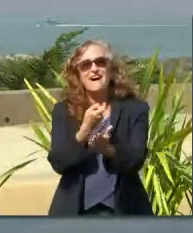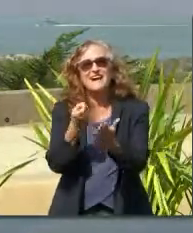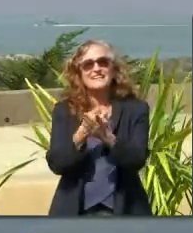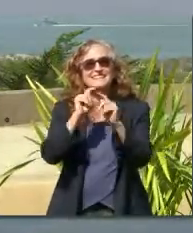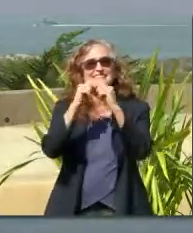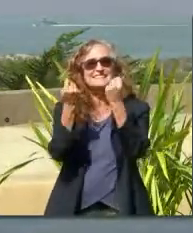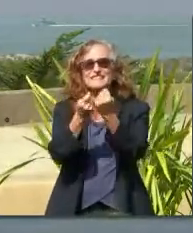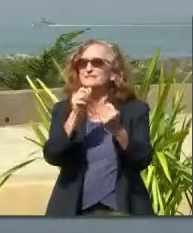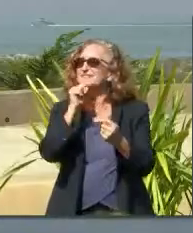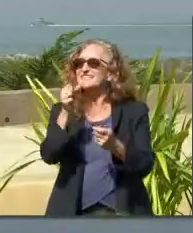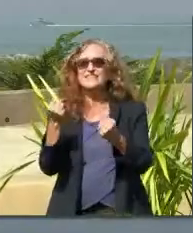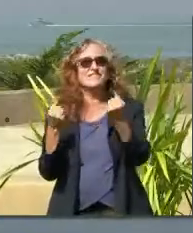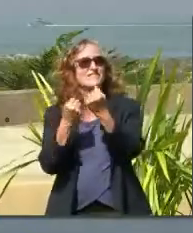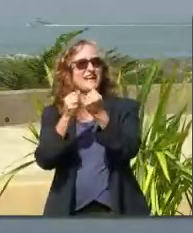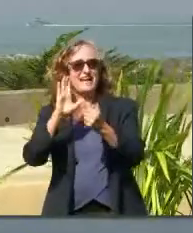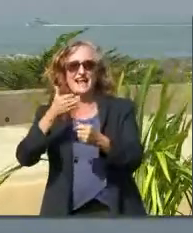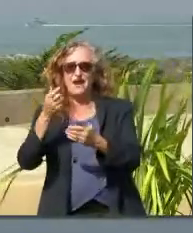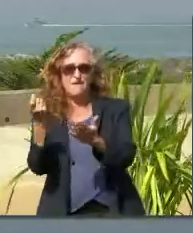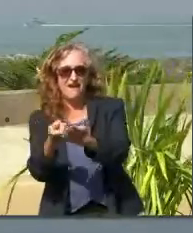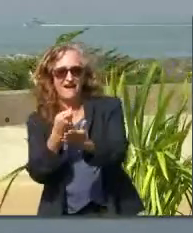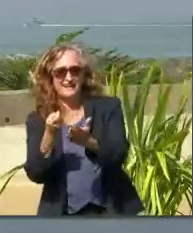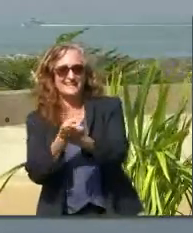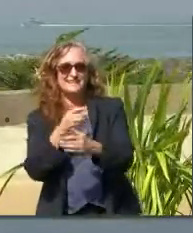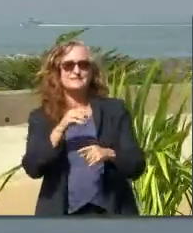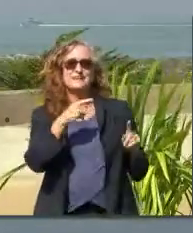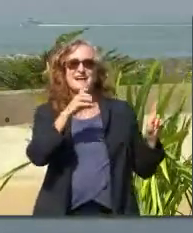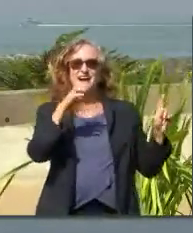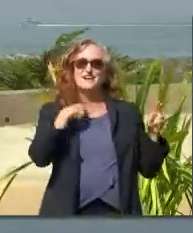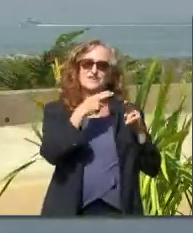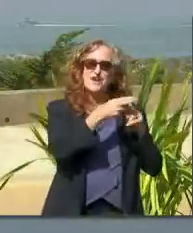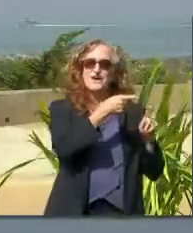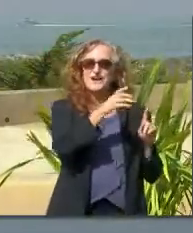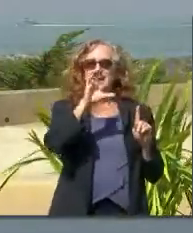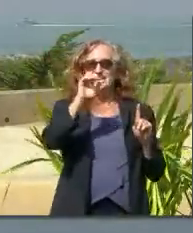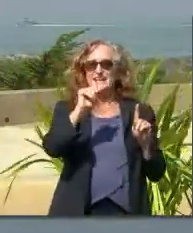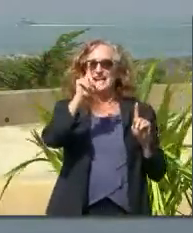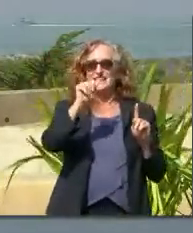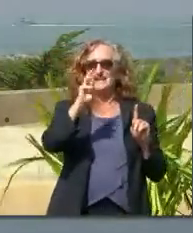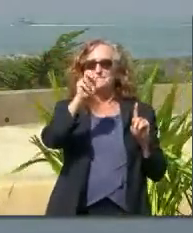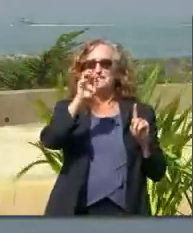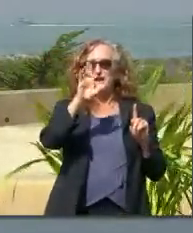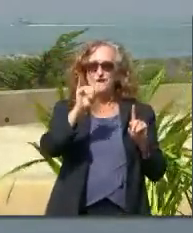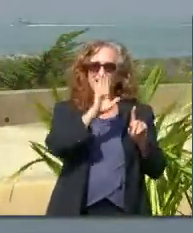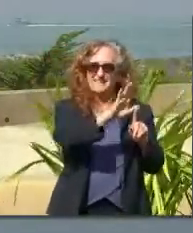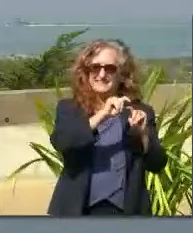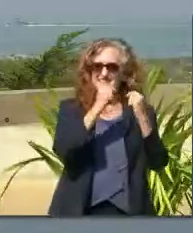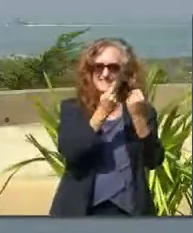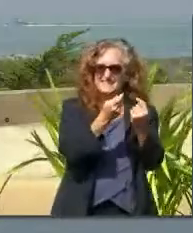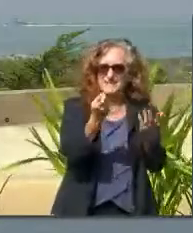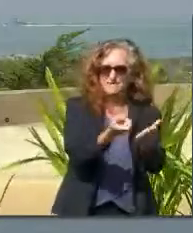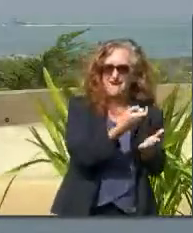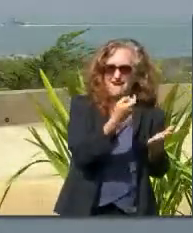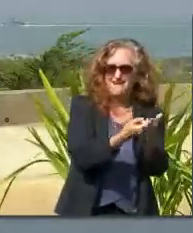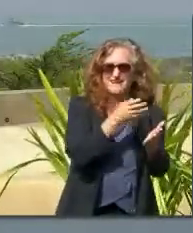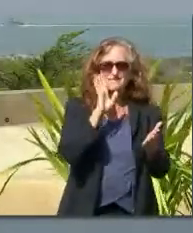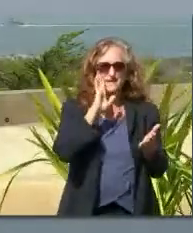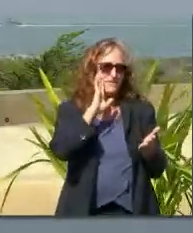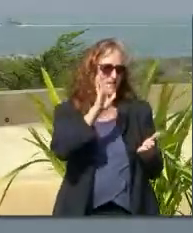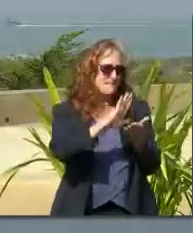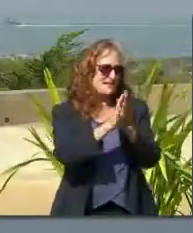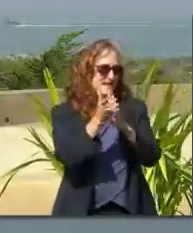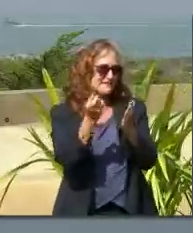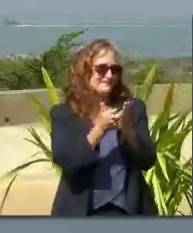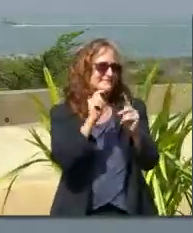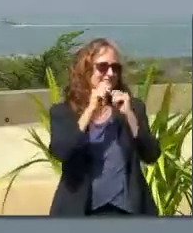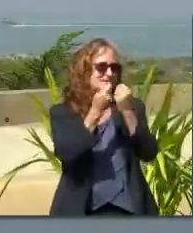Vancouver Canuck fan, but the Calamari, as I affectionately call them, are going to be a hockey team one year or the other, maybe next year, maybe the year after that. Ladies and